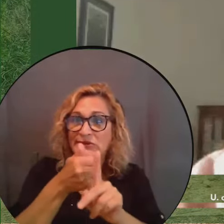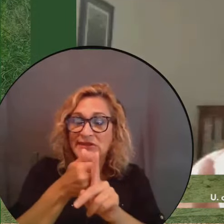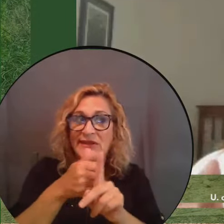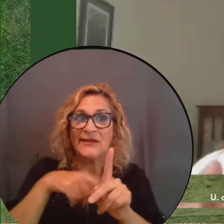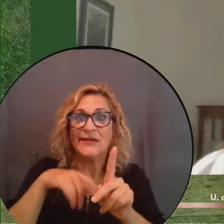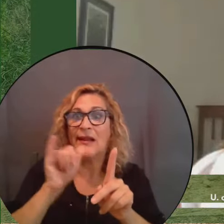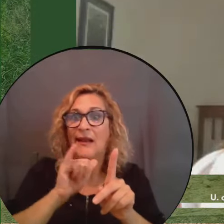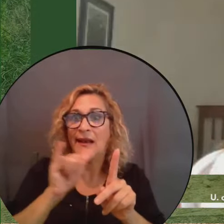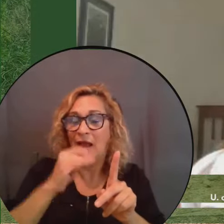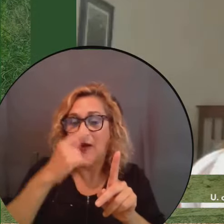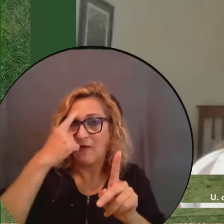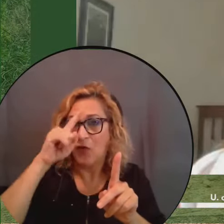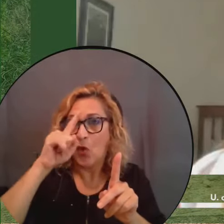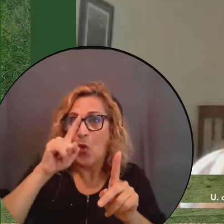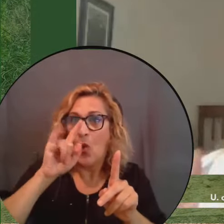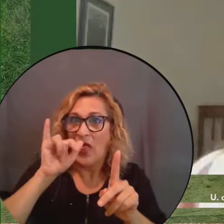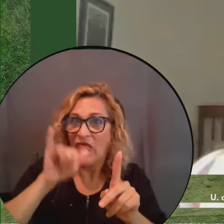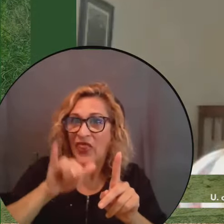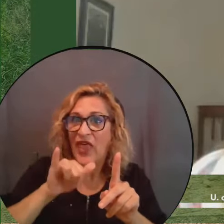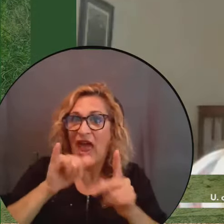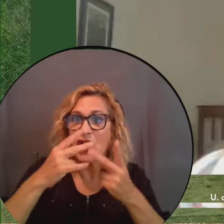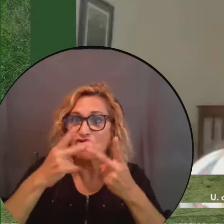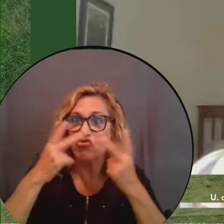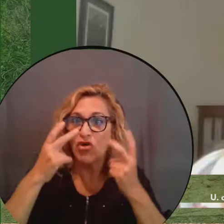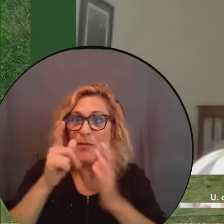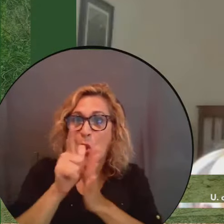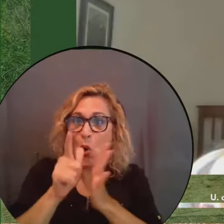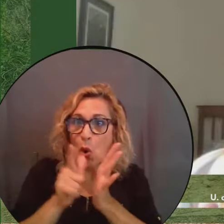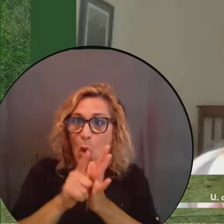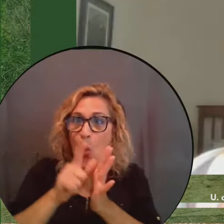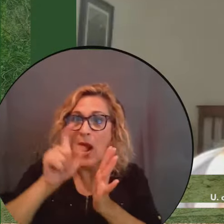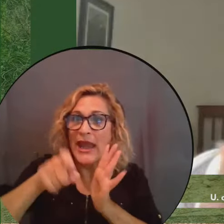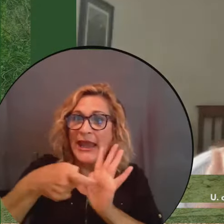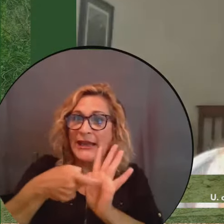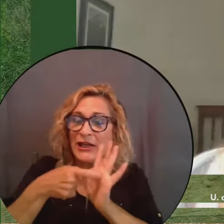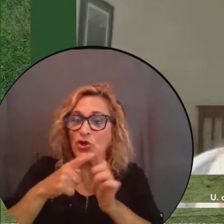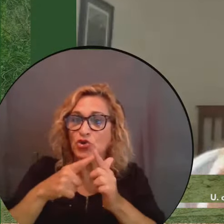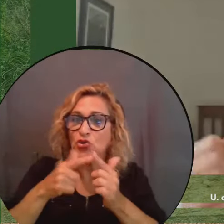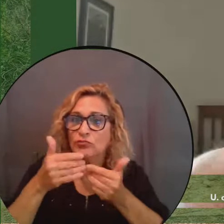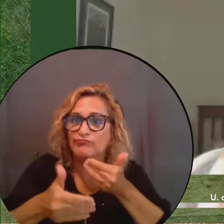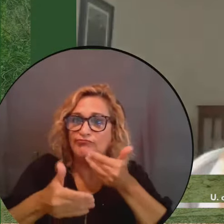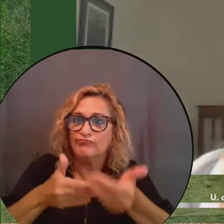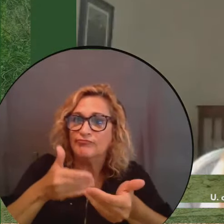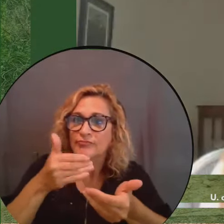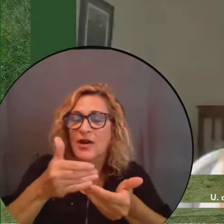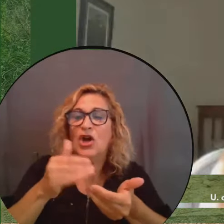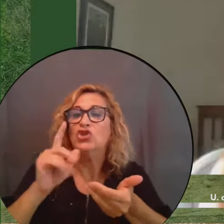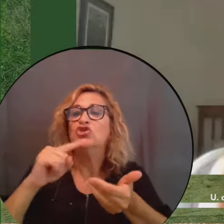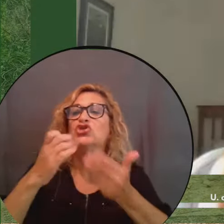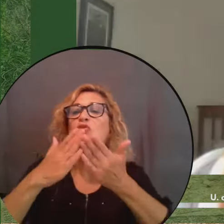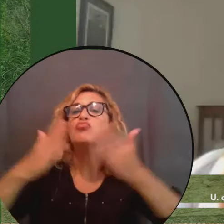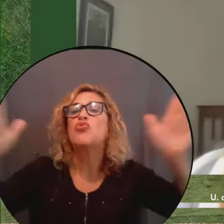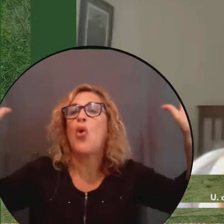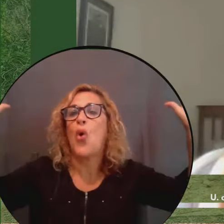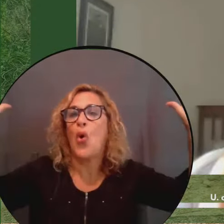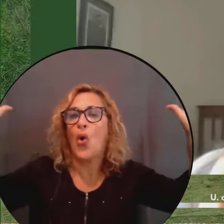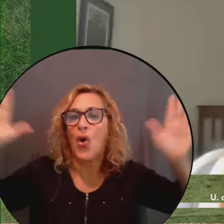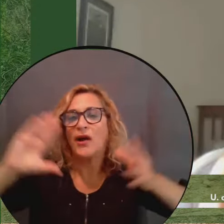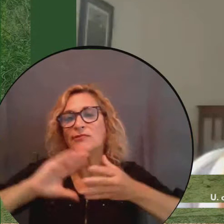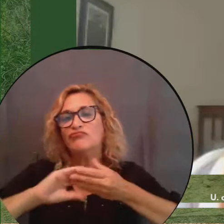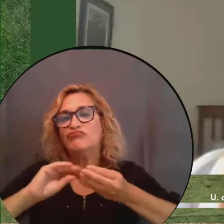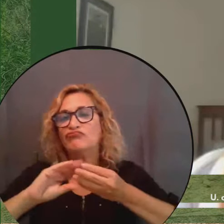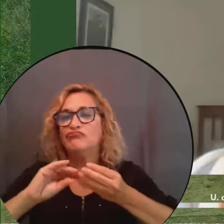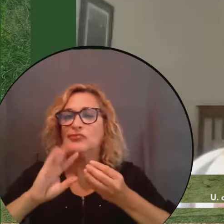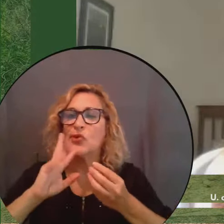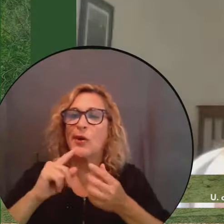blocks of criminal law, none of that, just broad characterizations. And it's only upon sort of pushing back